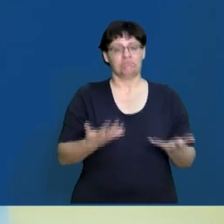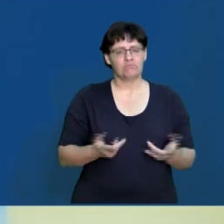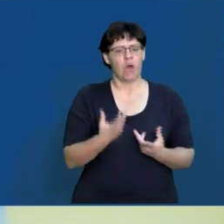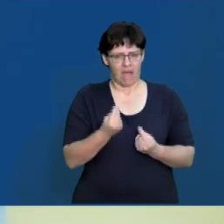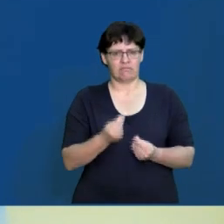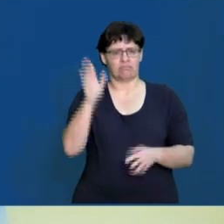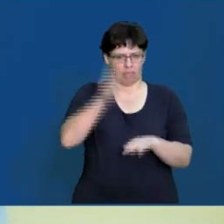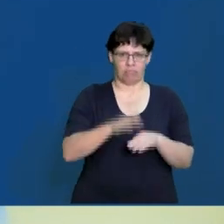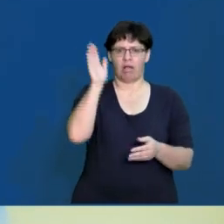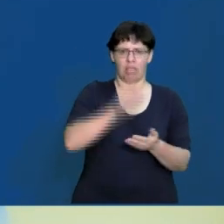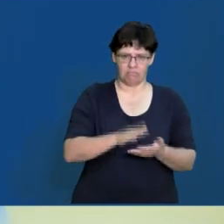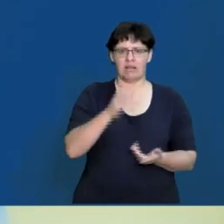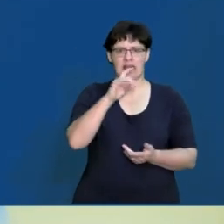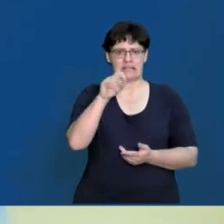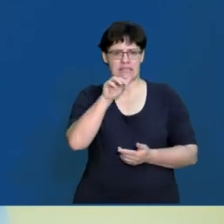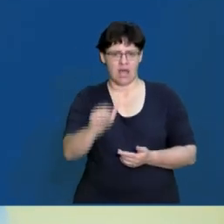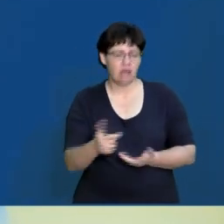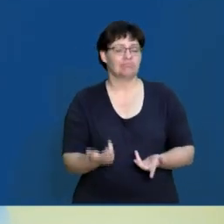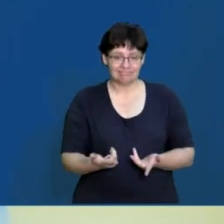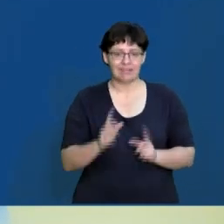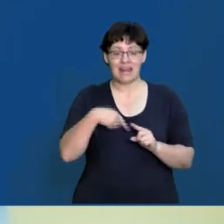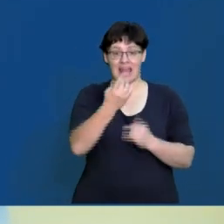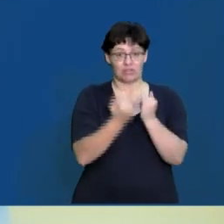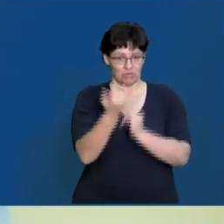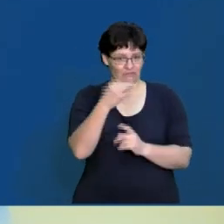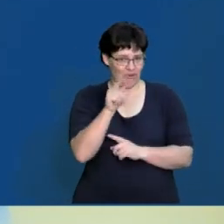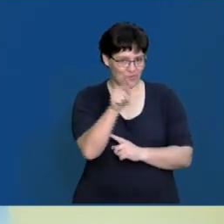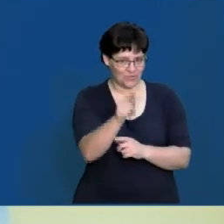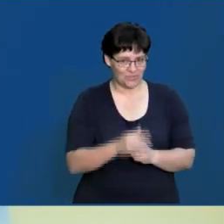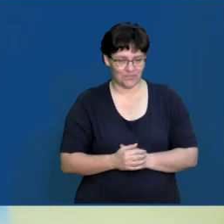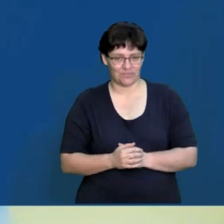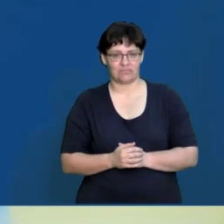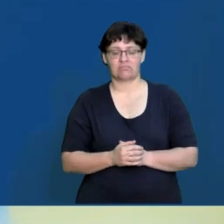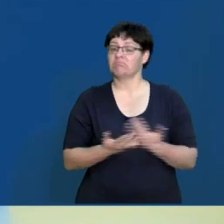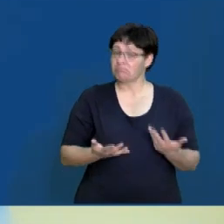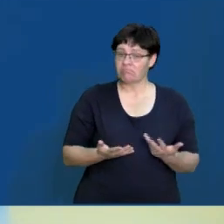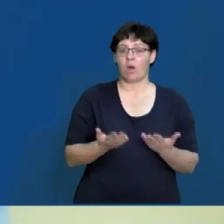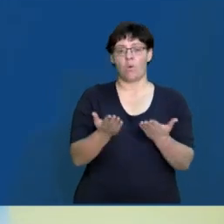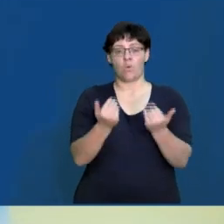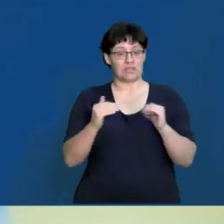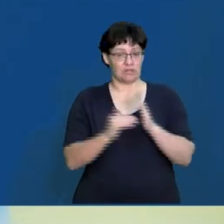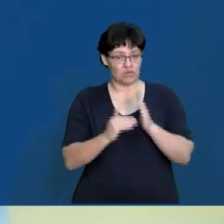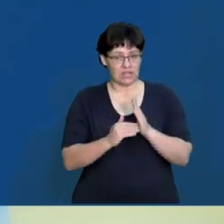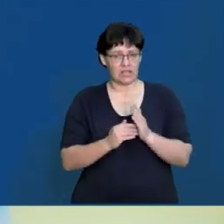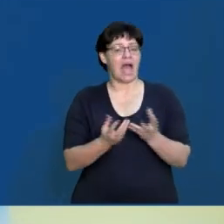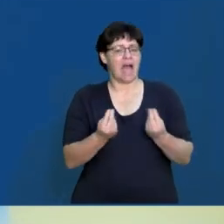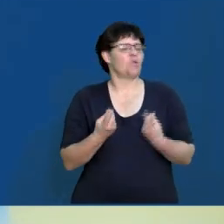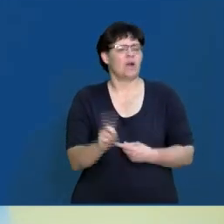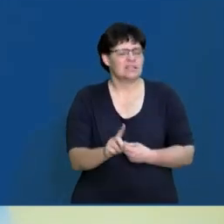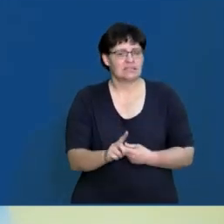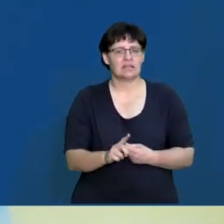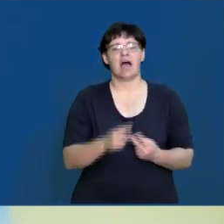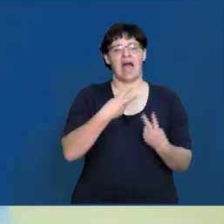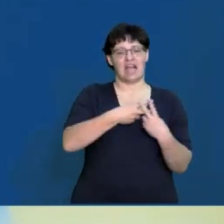If you're someone who's constantly running out of data, then this next competition is just for you. Waza Matrix is bringing you the